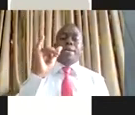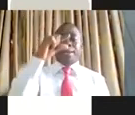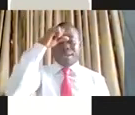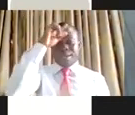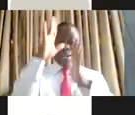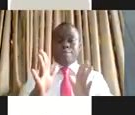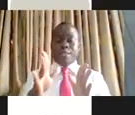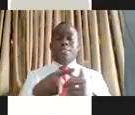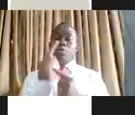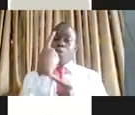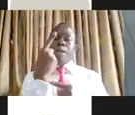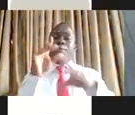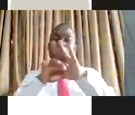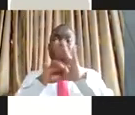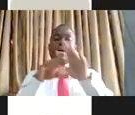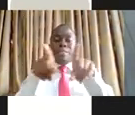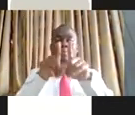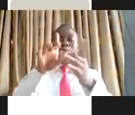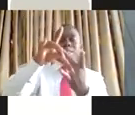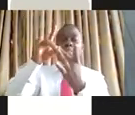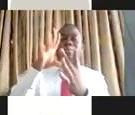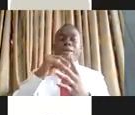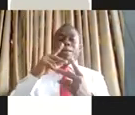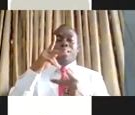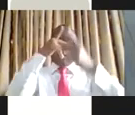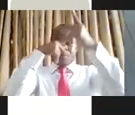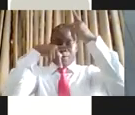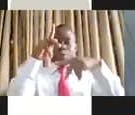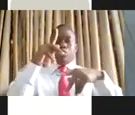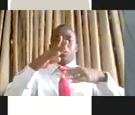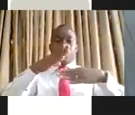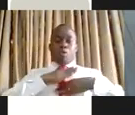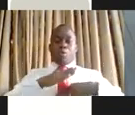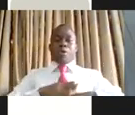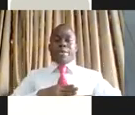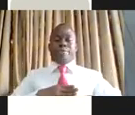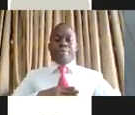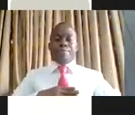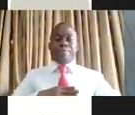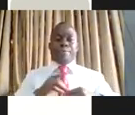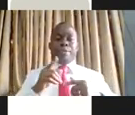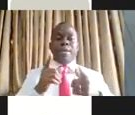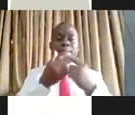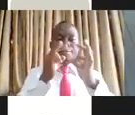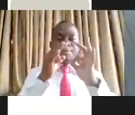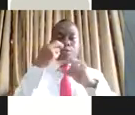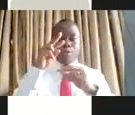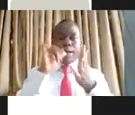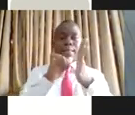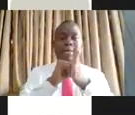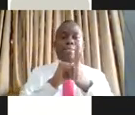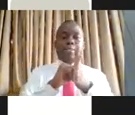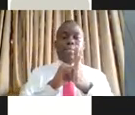by the professional body for accountants. Now, if you look at the 2 going to governors,